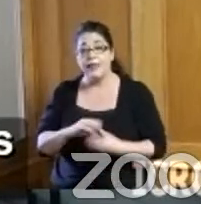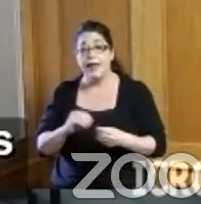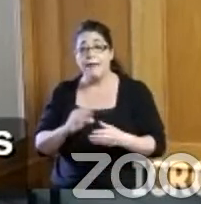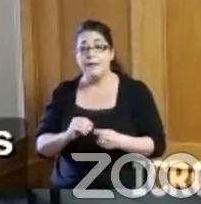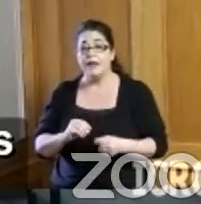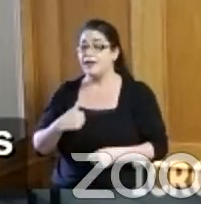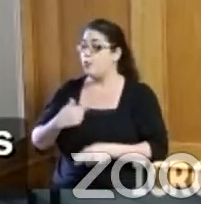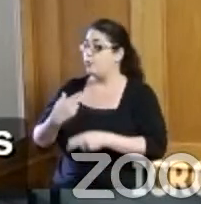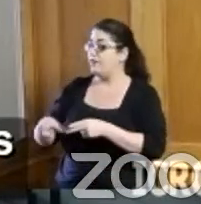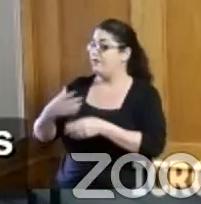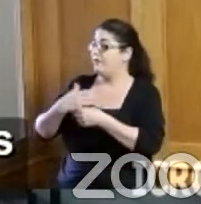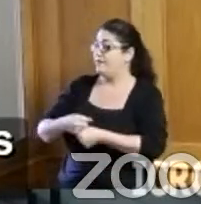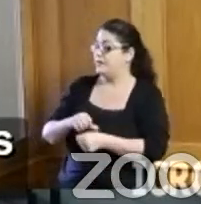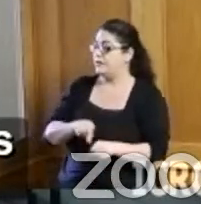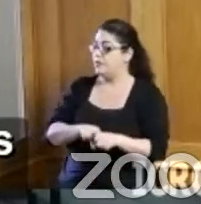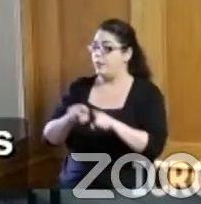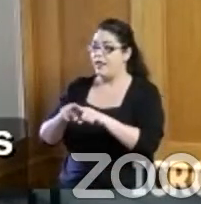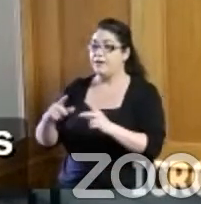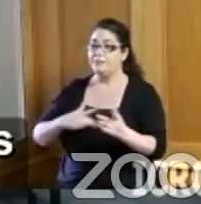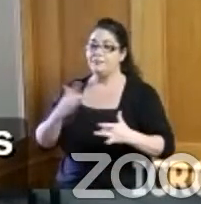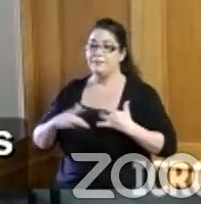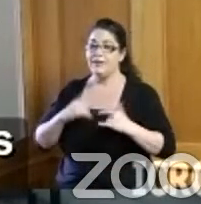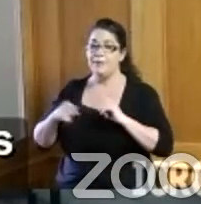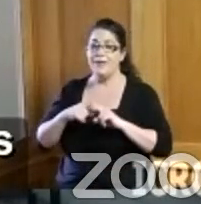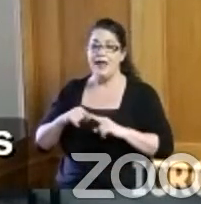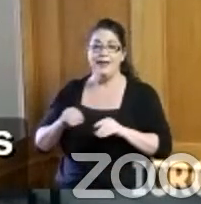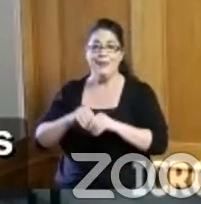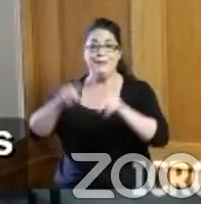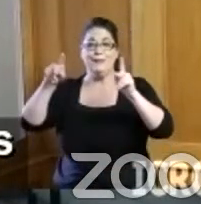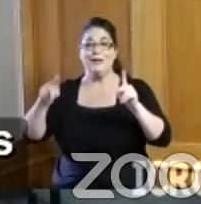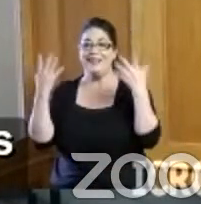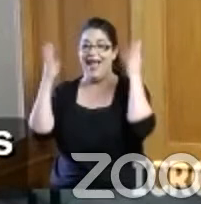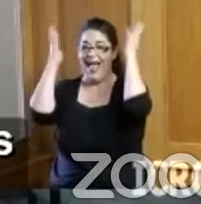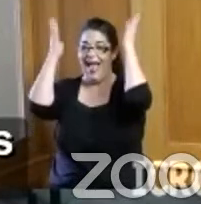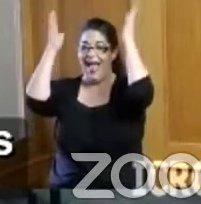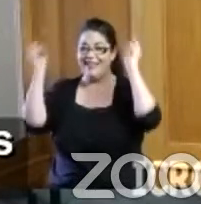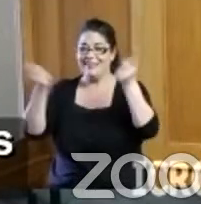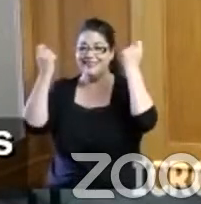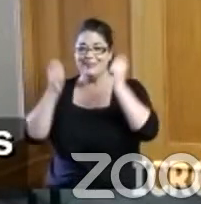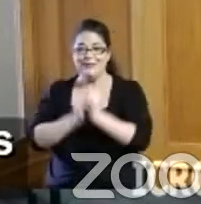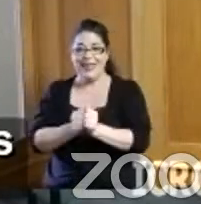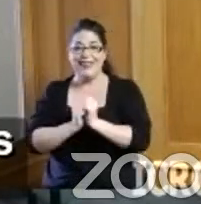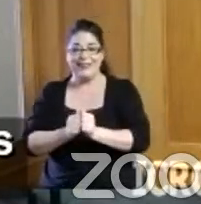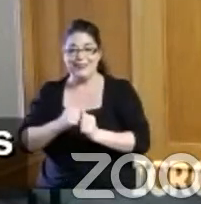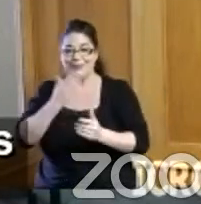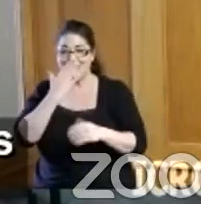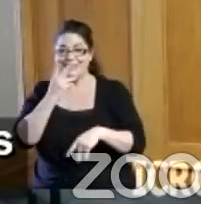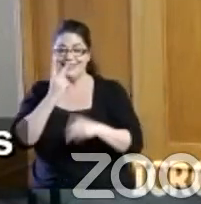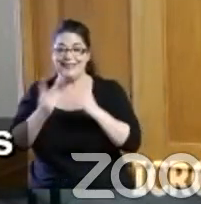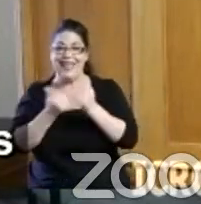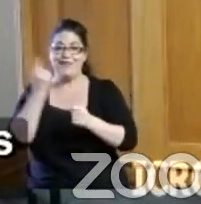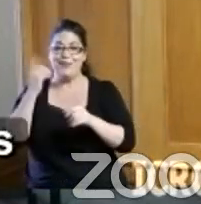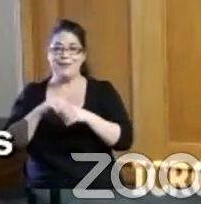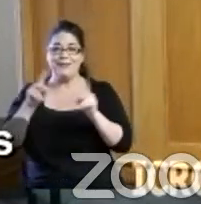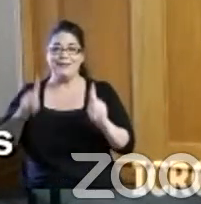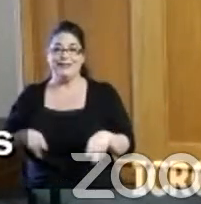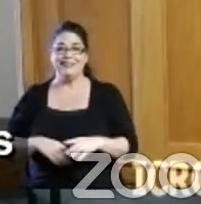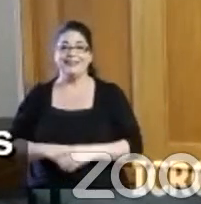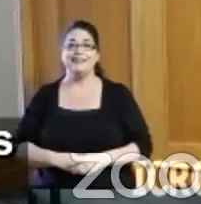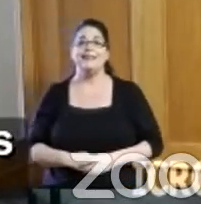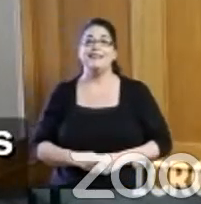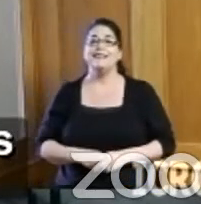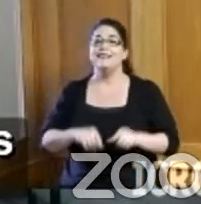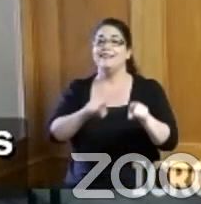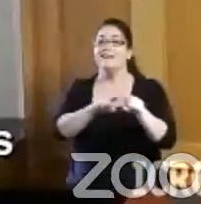be brief as well. So yes, I'm very excited about being in person. Hurrah, we're all together. It's good to see everyone in person.